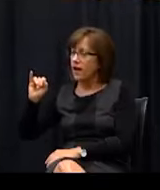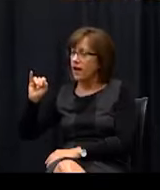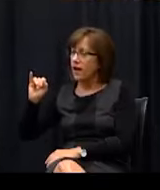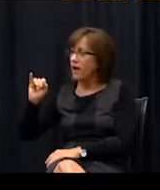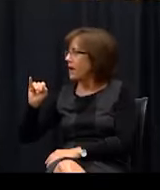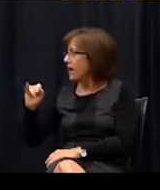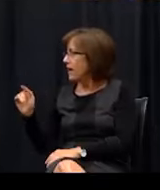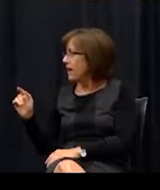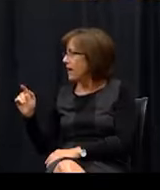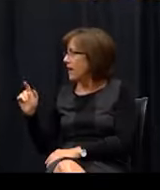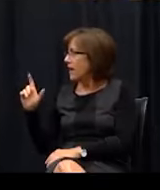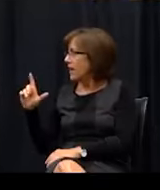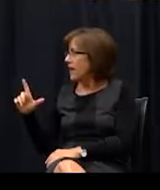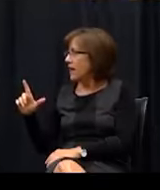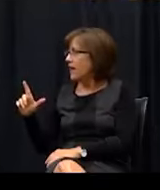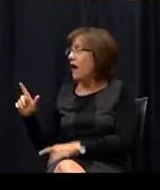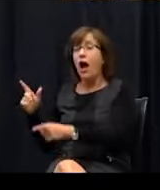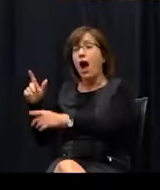What letter is this?